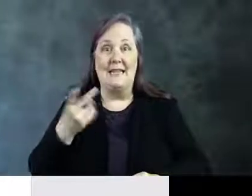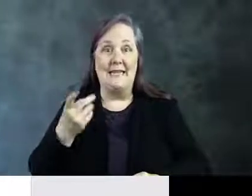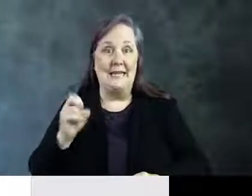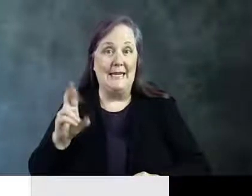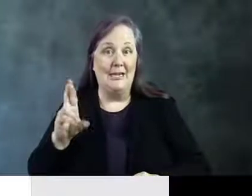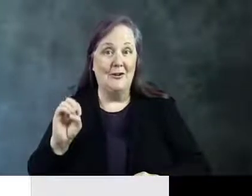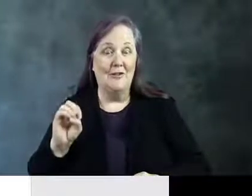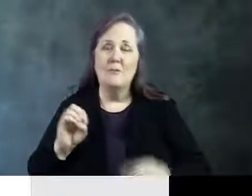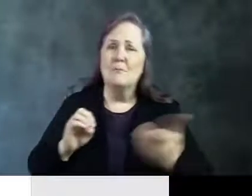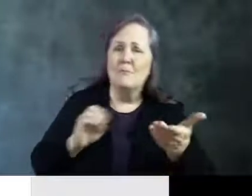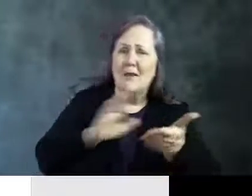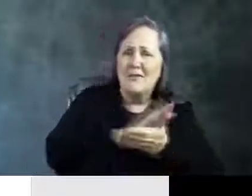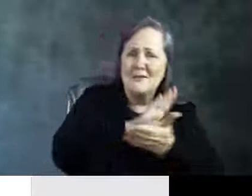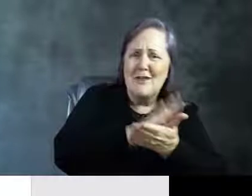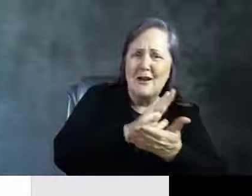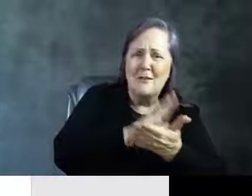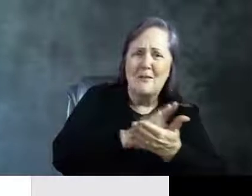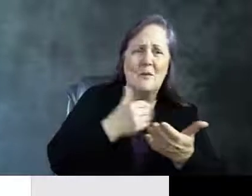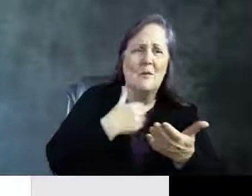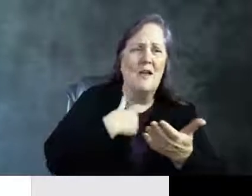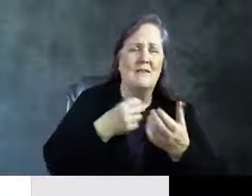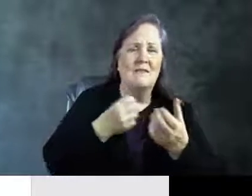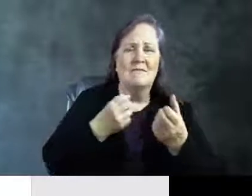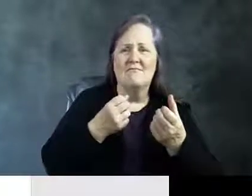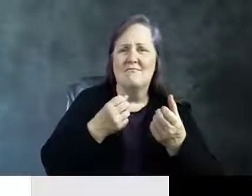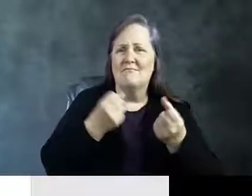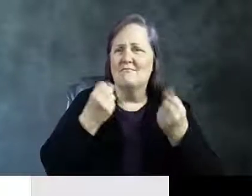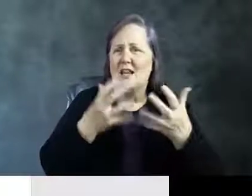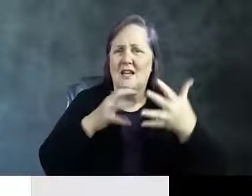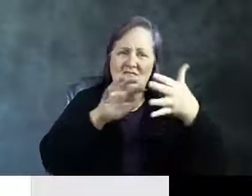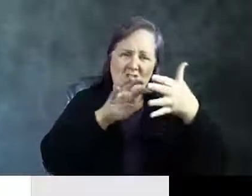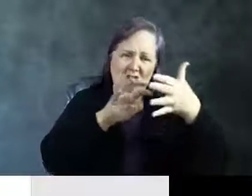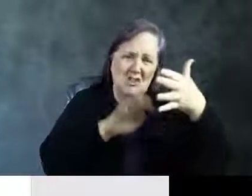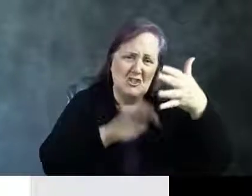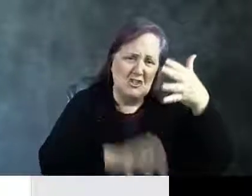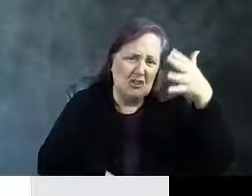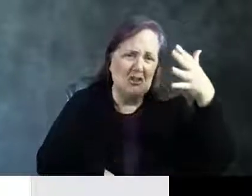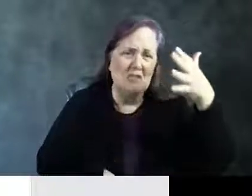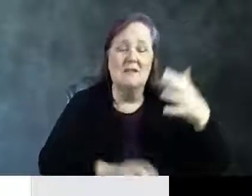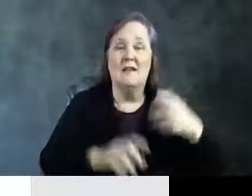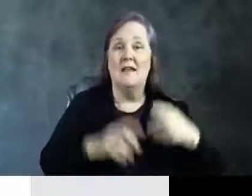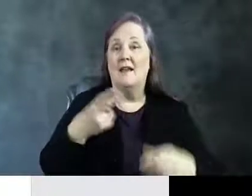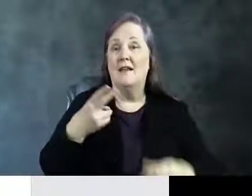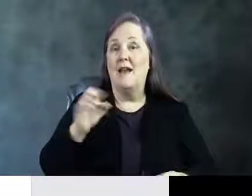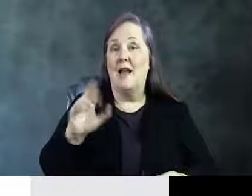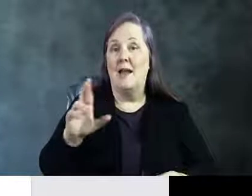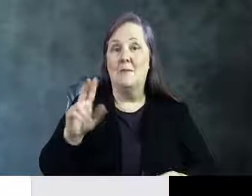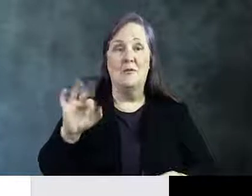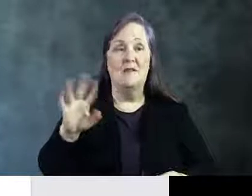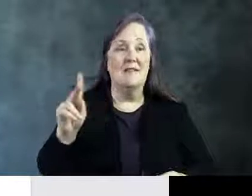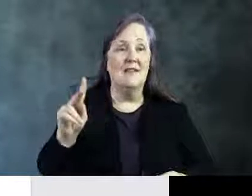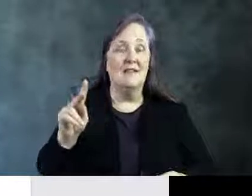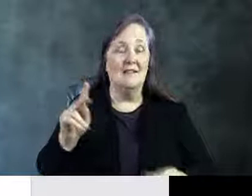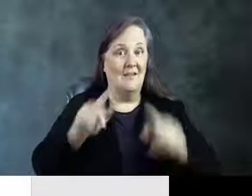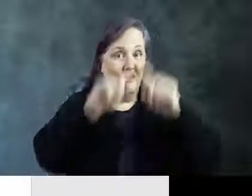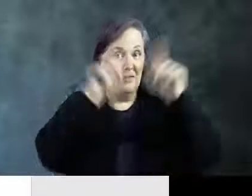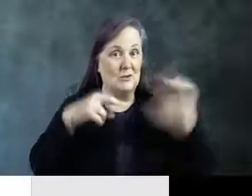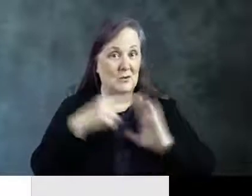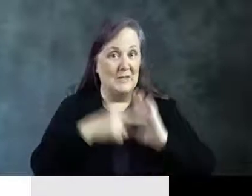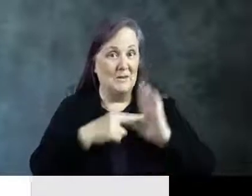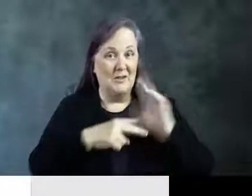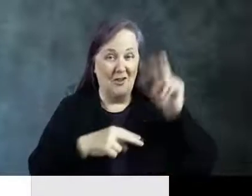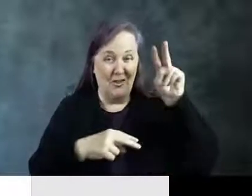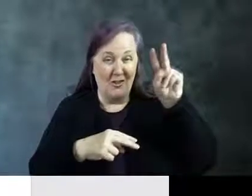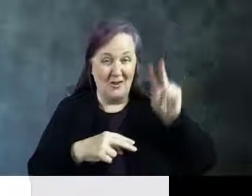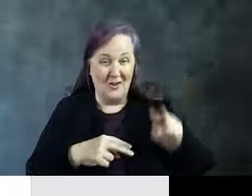have a document where we have a lot of links that we're including and we just hyperlink click here, when a screen reader user is looking at all the